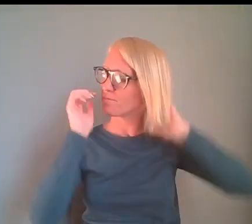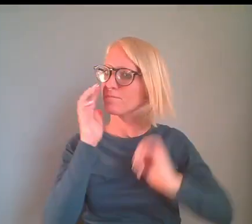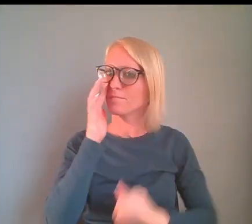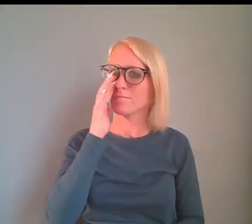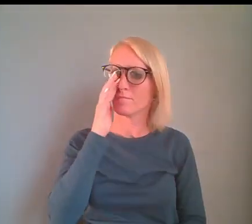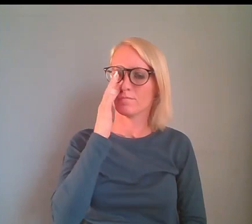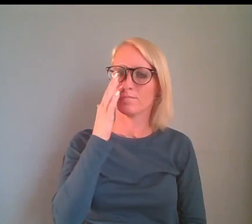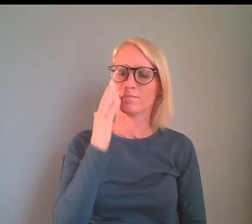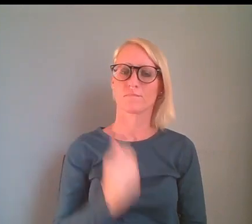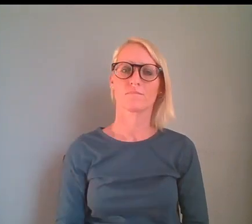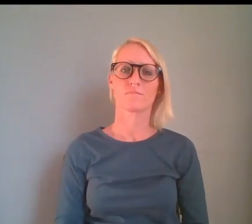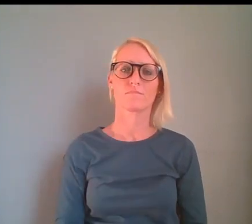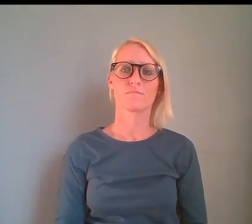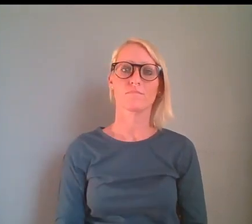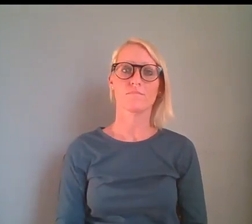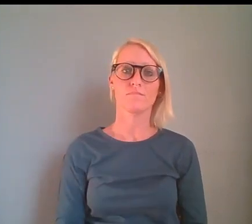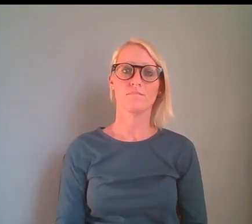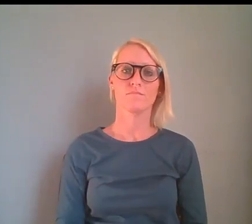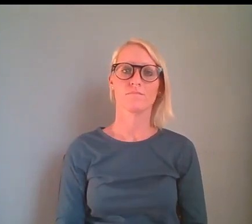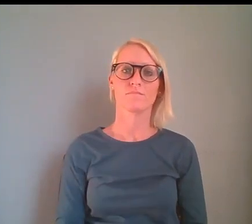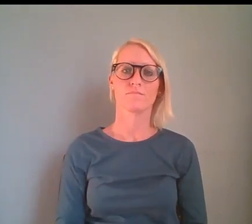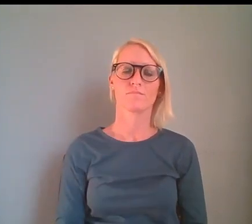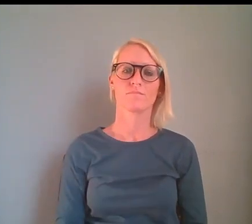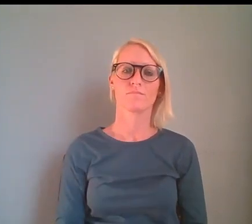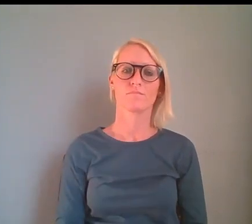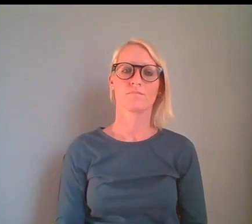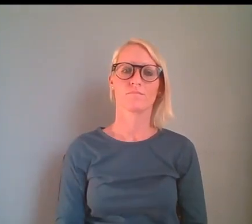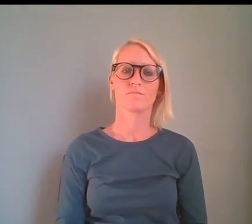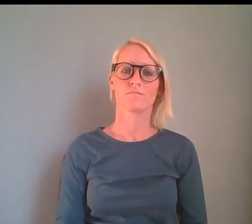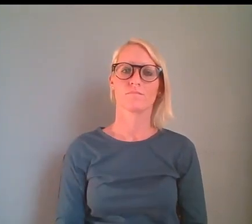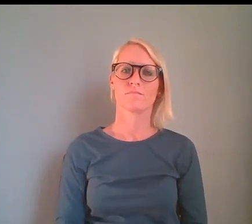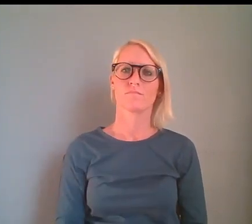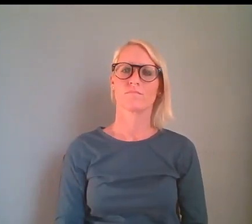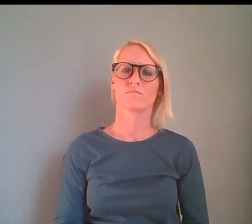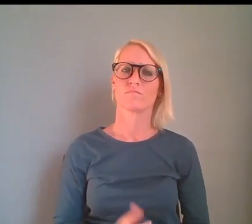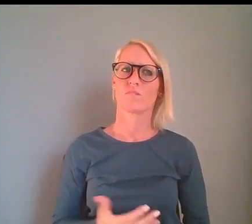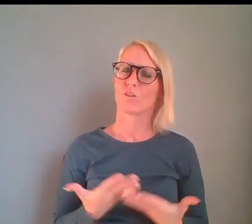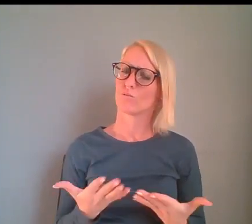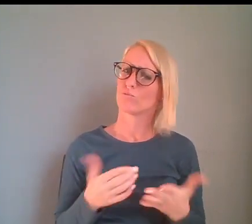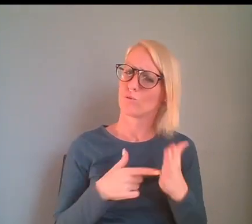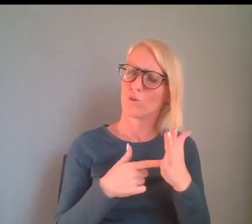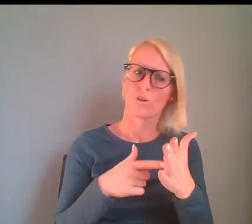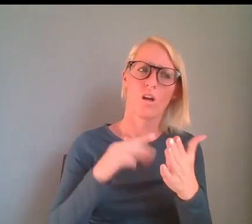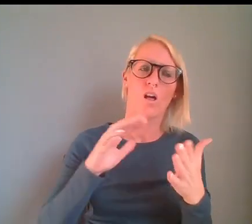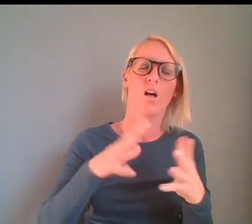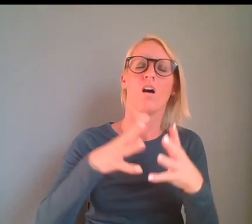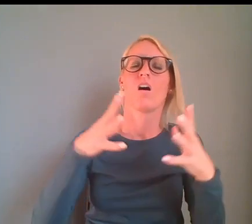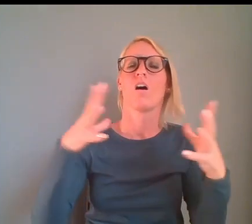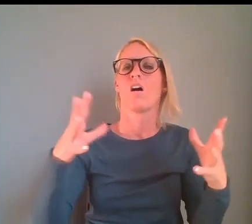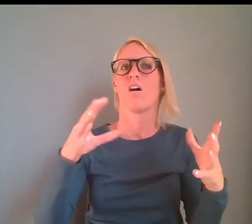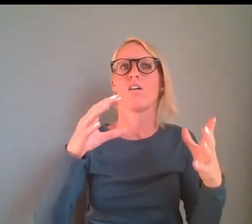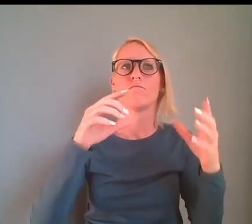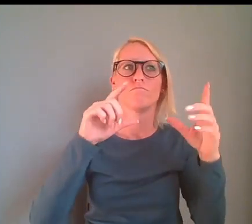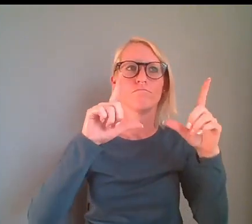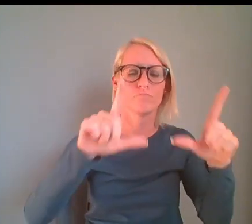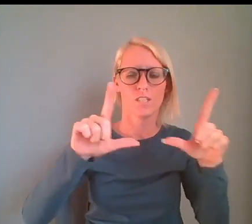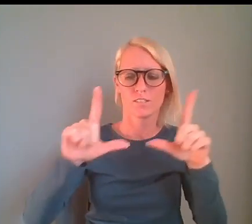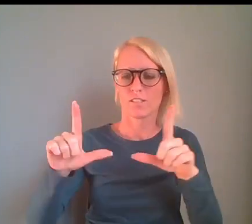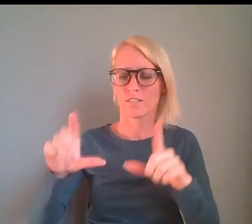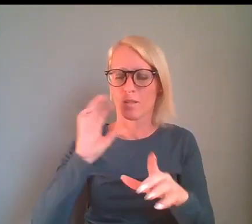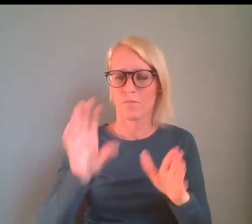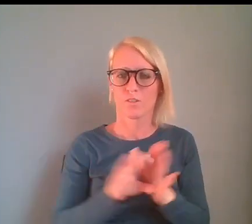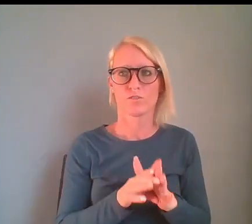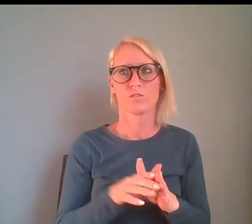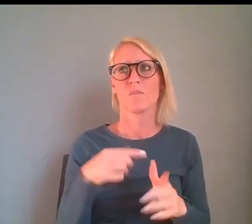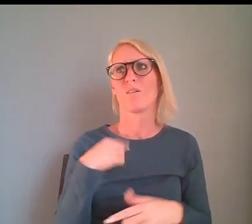I just want to, I'm just going to go through a whole bunch of my slides, but all I want to say is you just have to keep drawing all